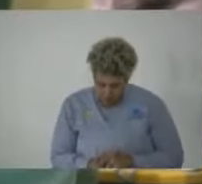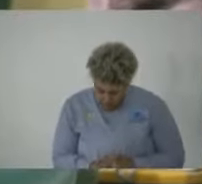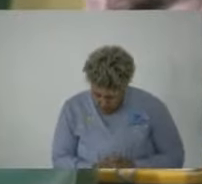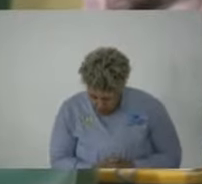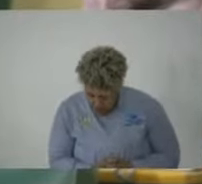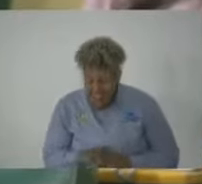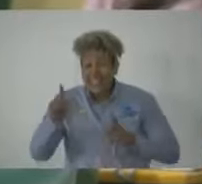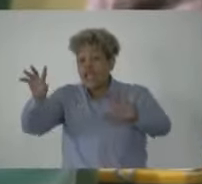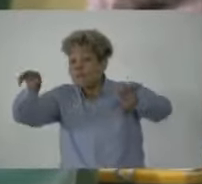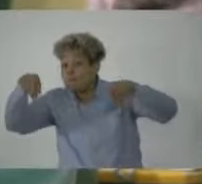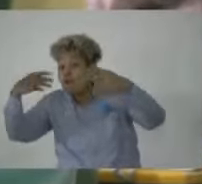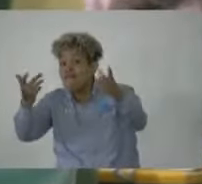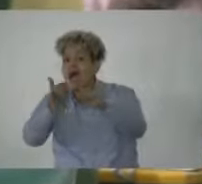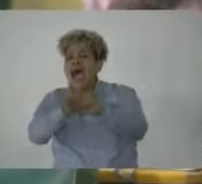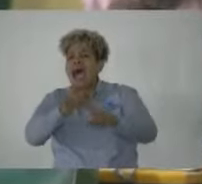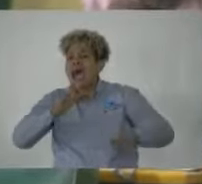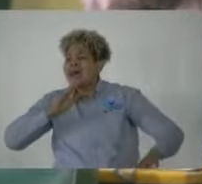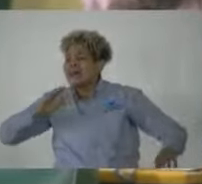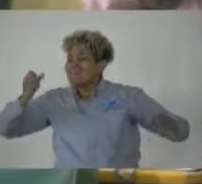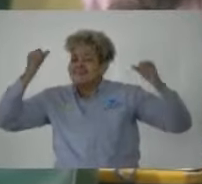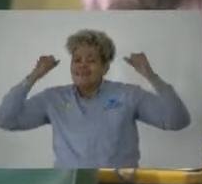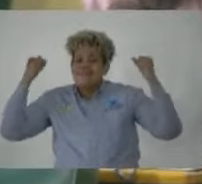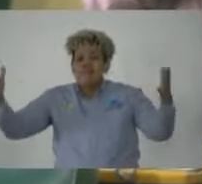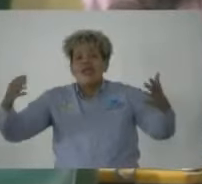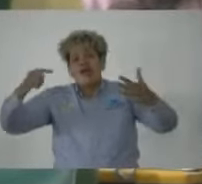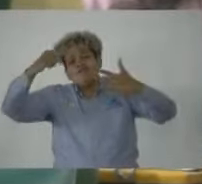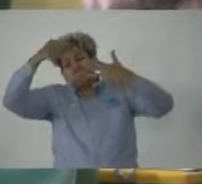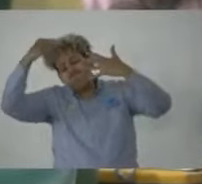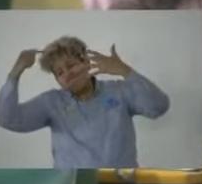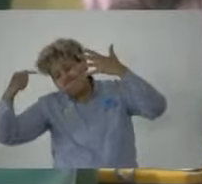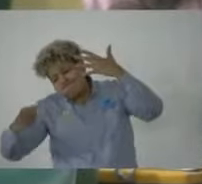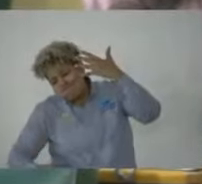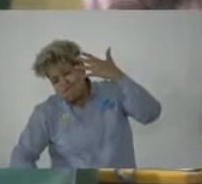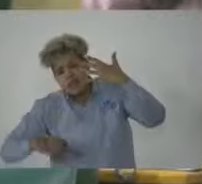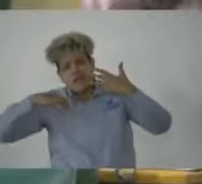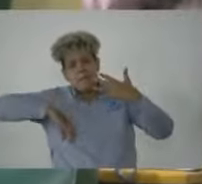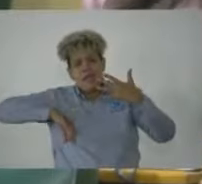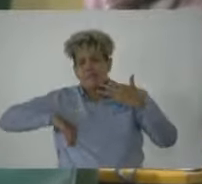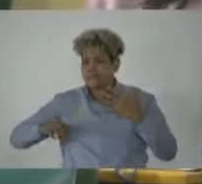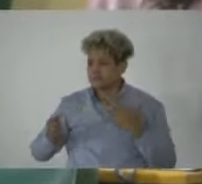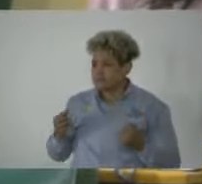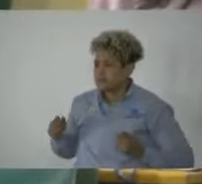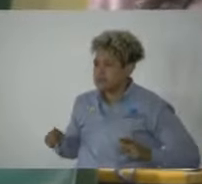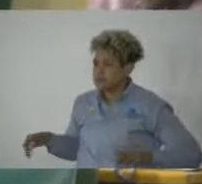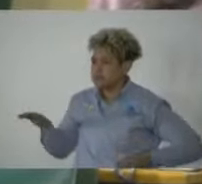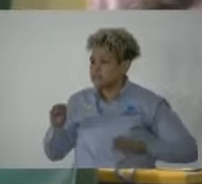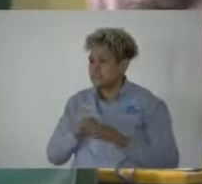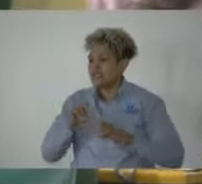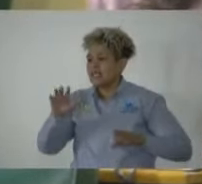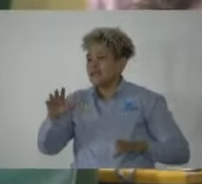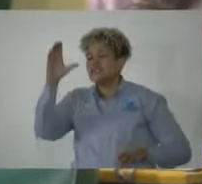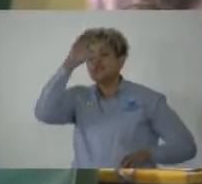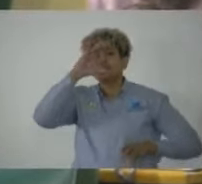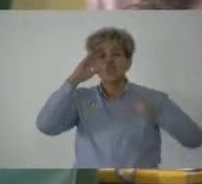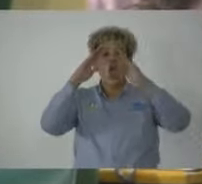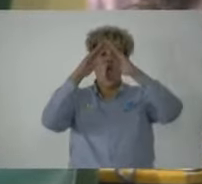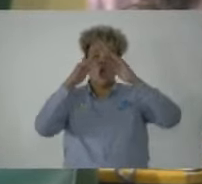And provided a raft of benefits for persons in seeking